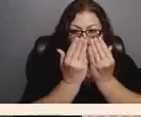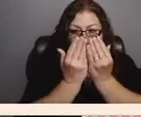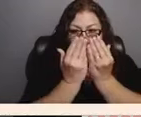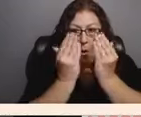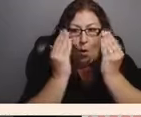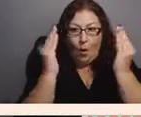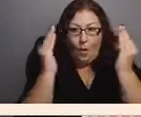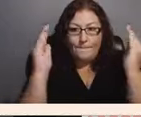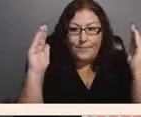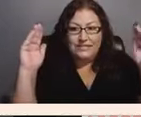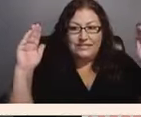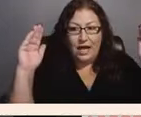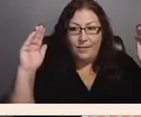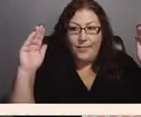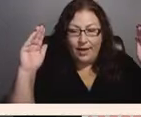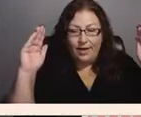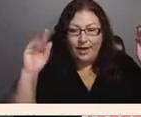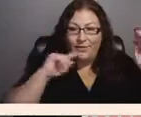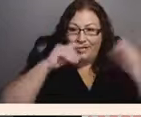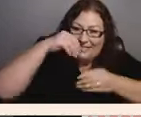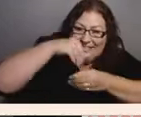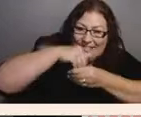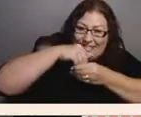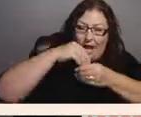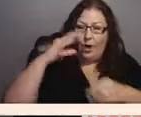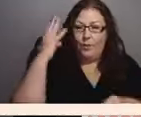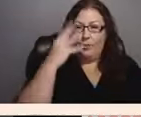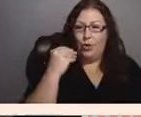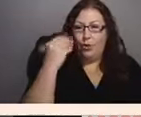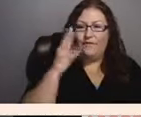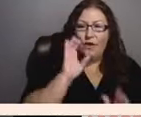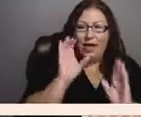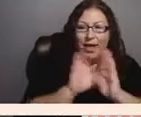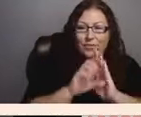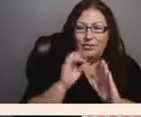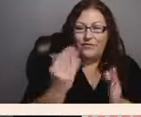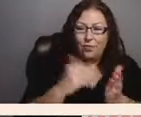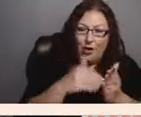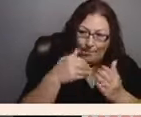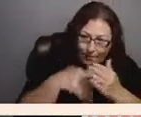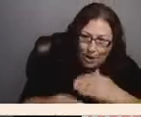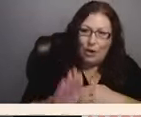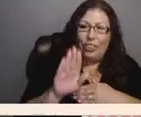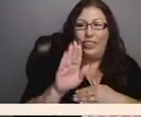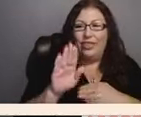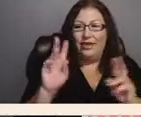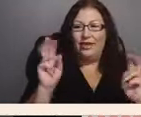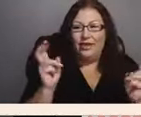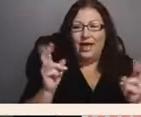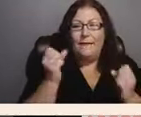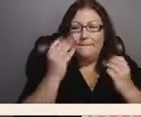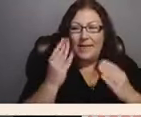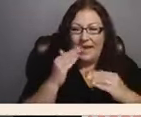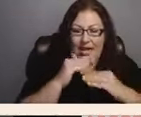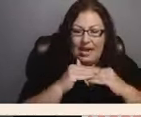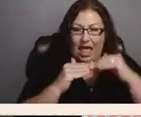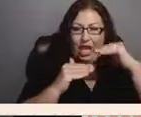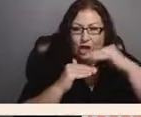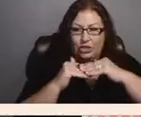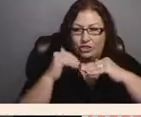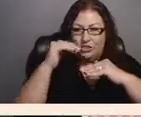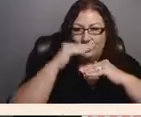this beautiful images of rebirthing, and many, many layers under that. We can keep